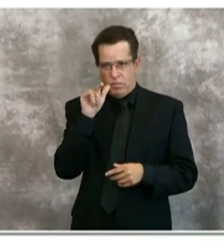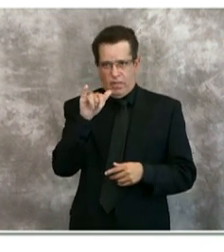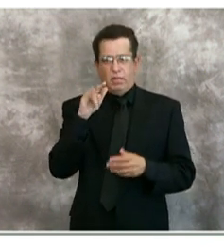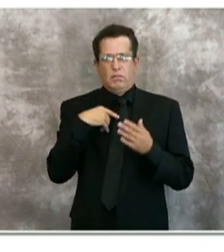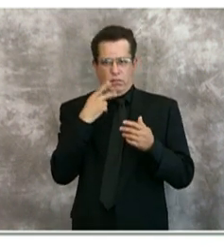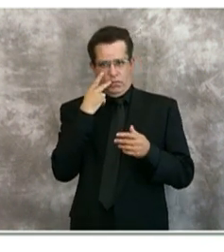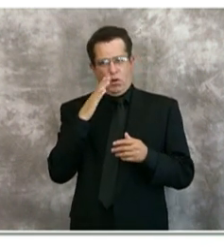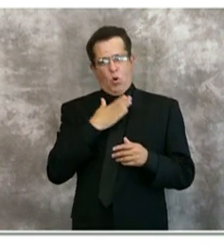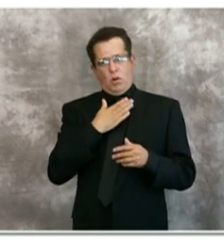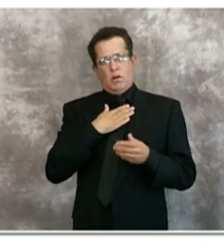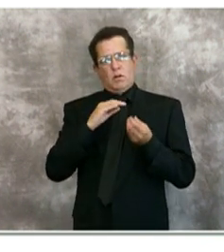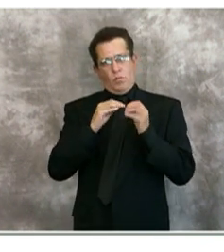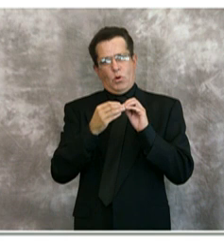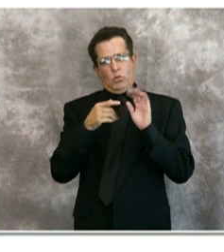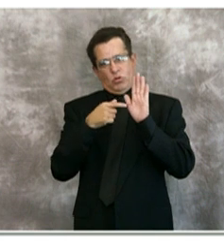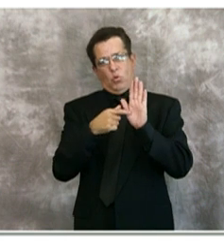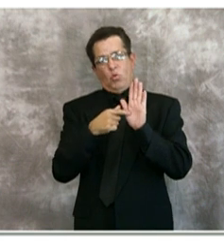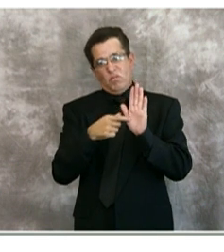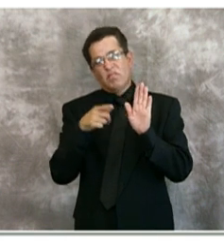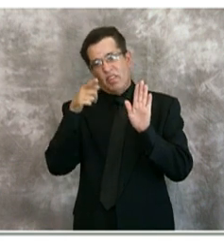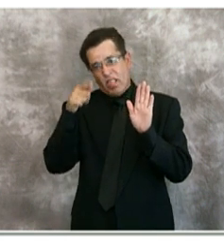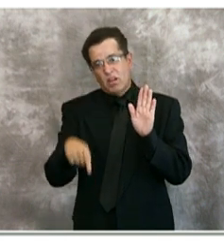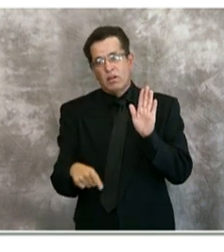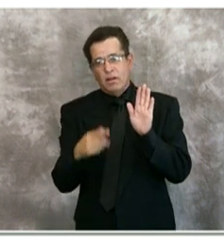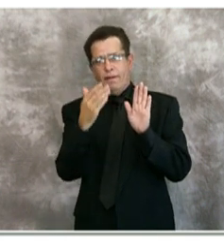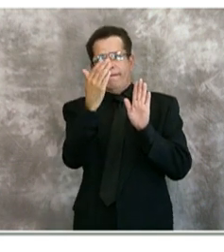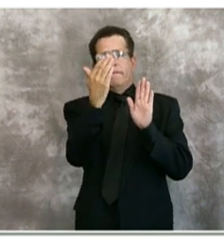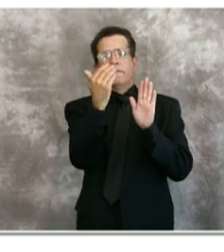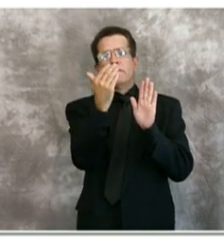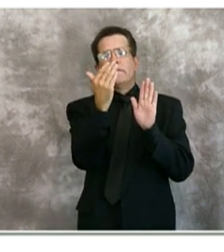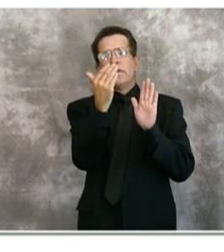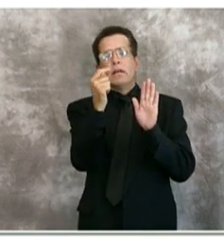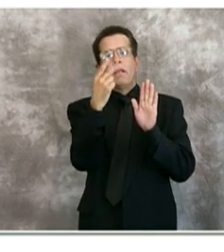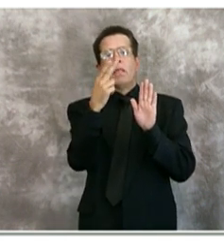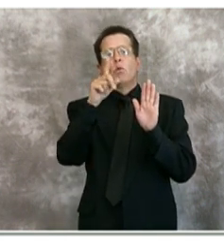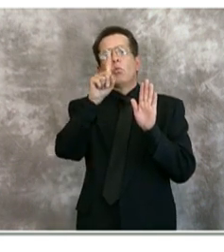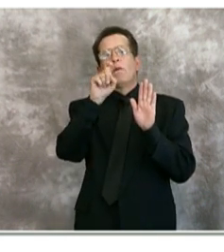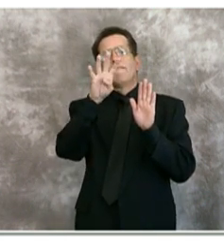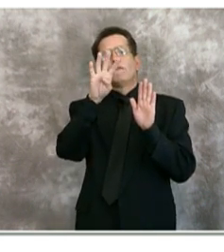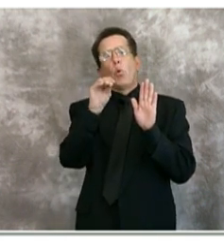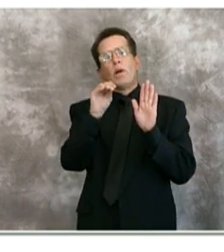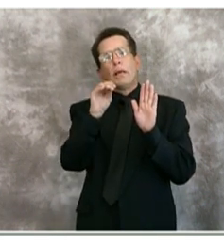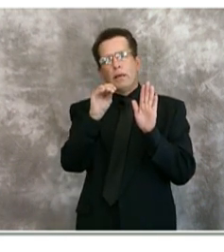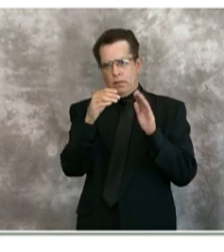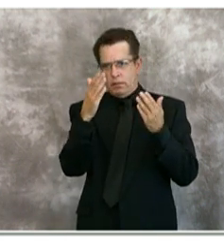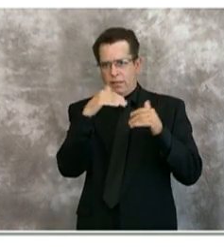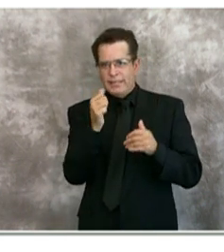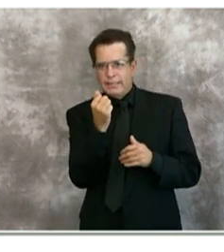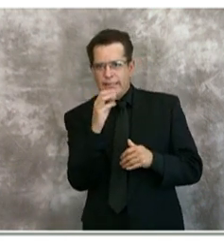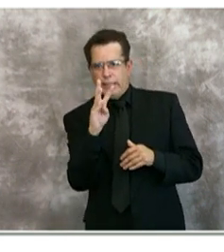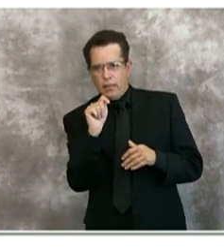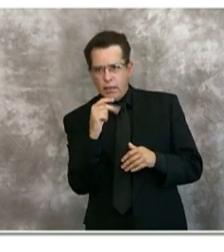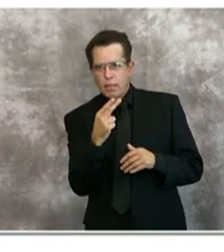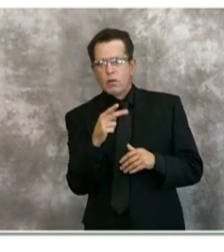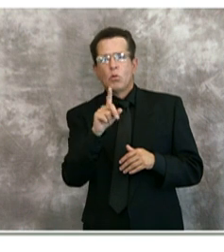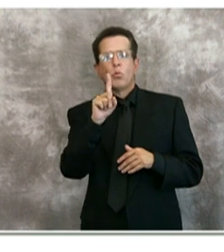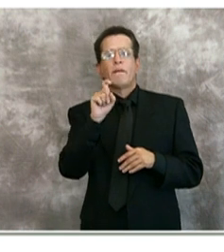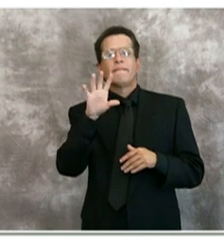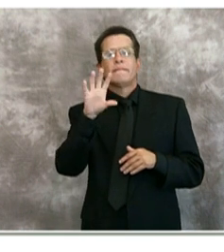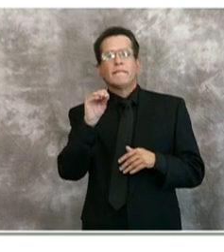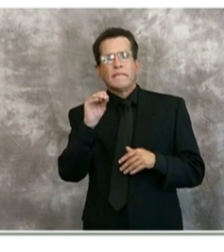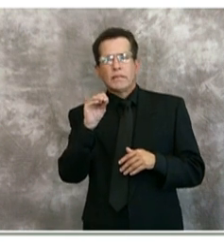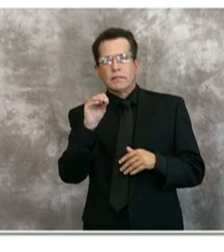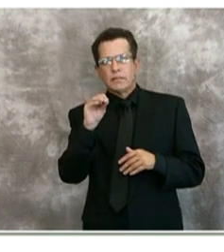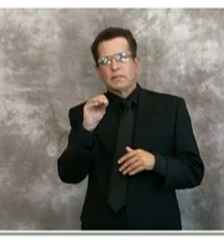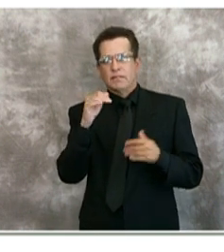that's what we see here from on the 15th, we were in the 140s, then on the 16th in the 150s, and we've